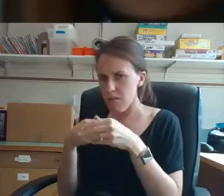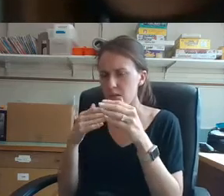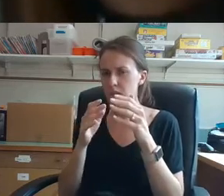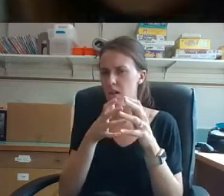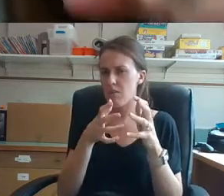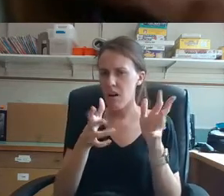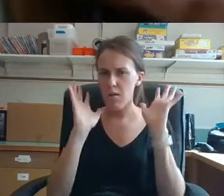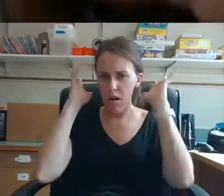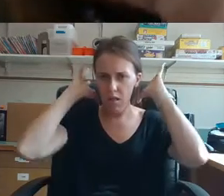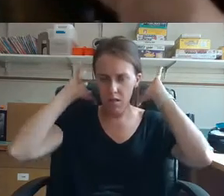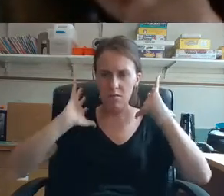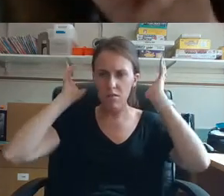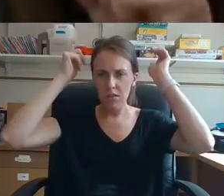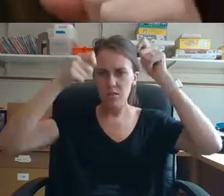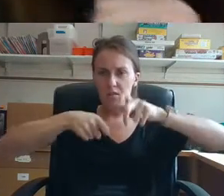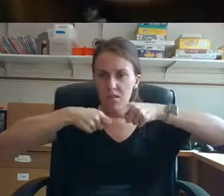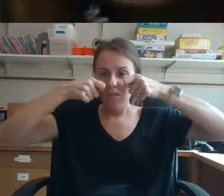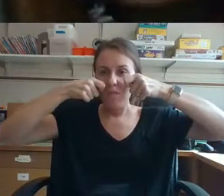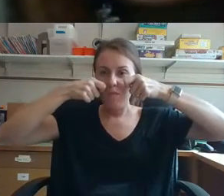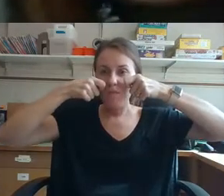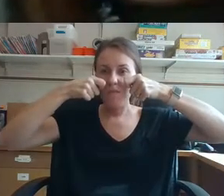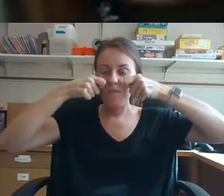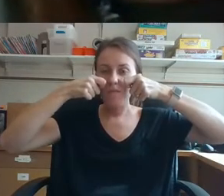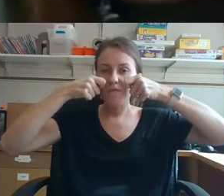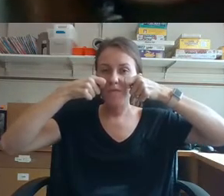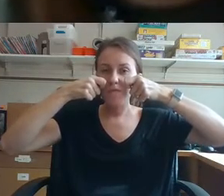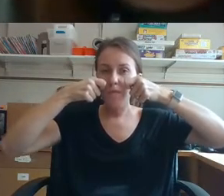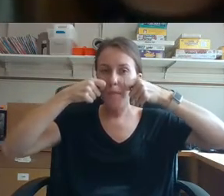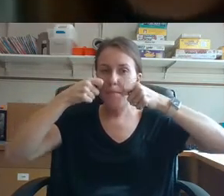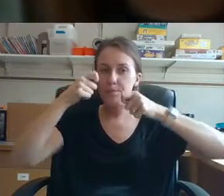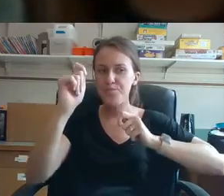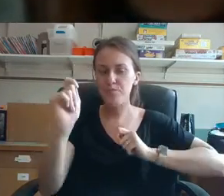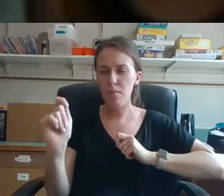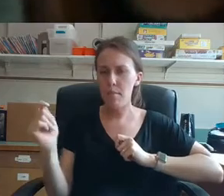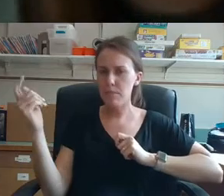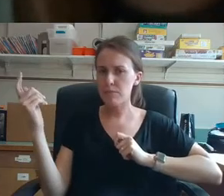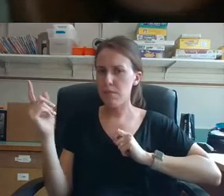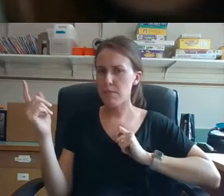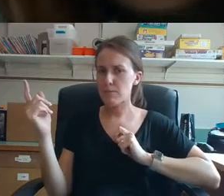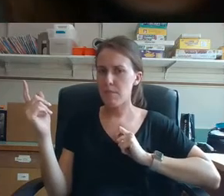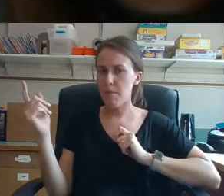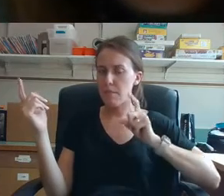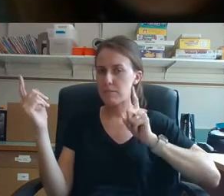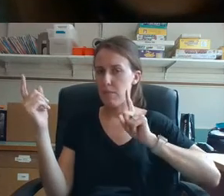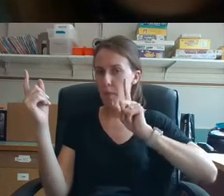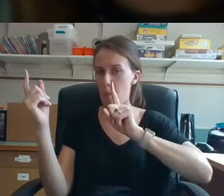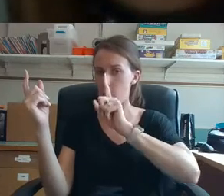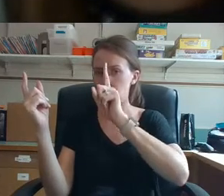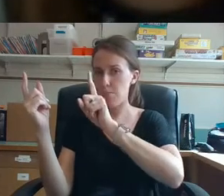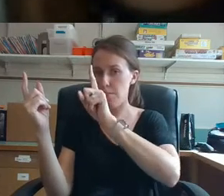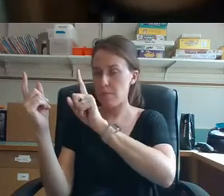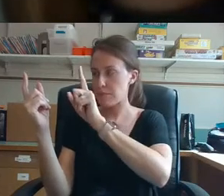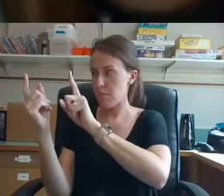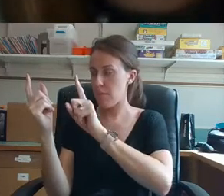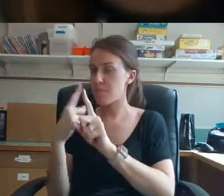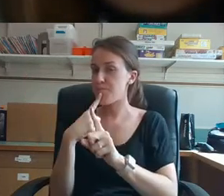and blankets pulled up past her nose. Little Red moved towards the bed. Ooh, Little Red moved